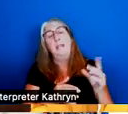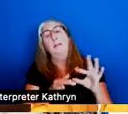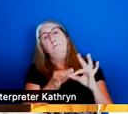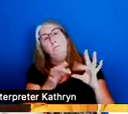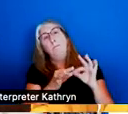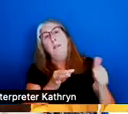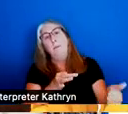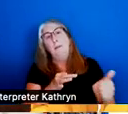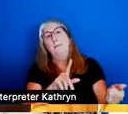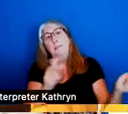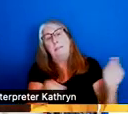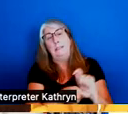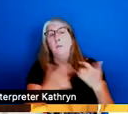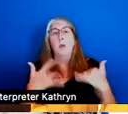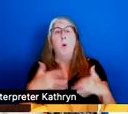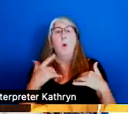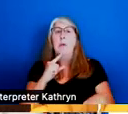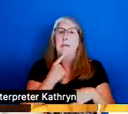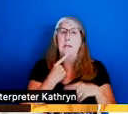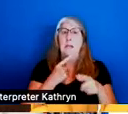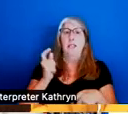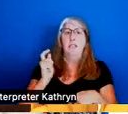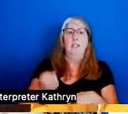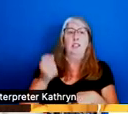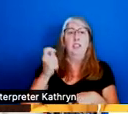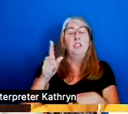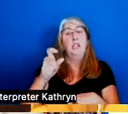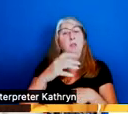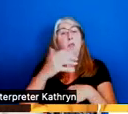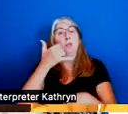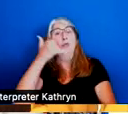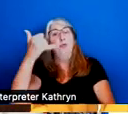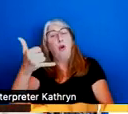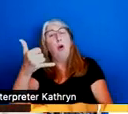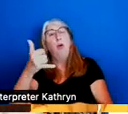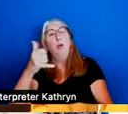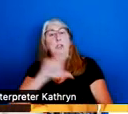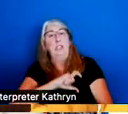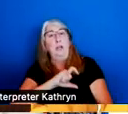It was so intense. It was one where the judge had to call the sheriff to the courtroom.